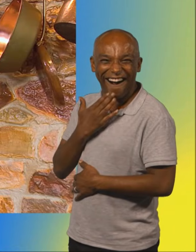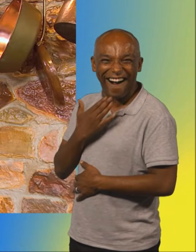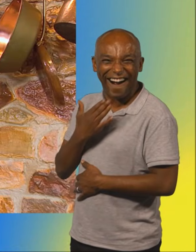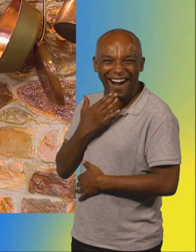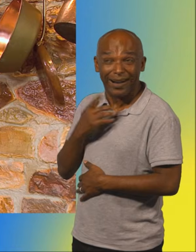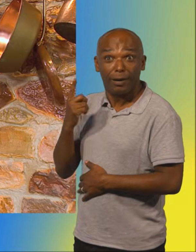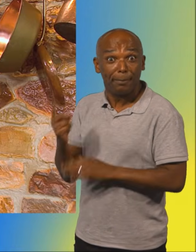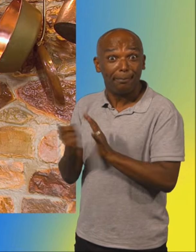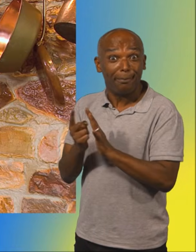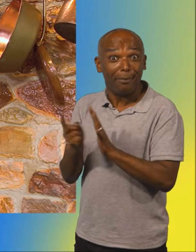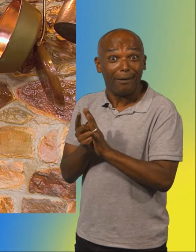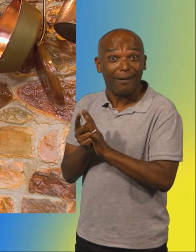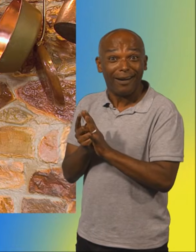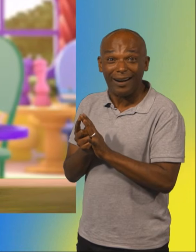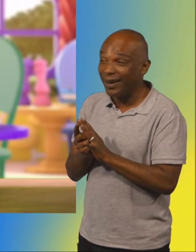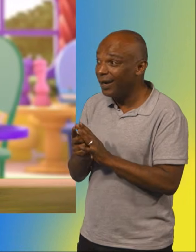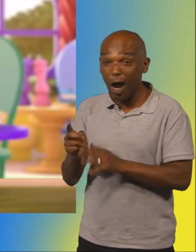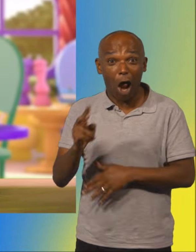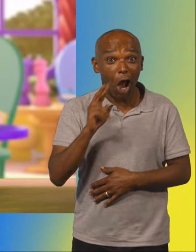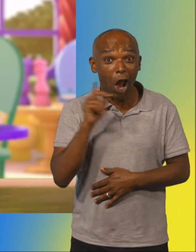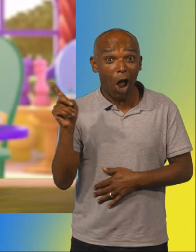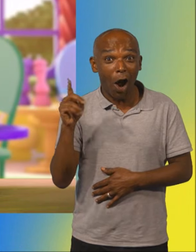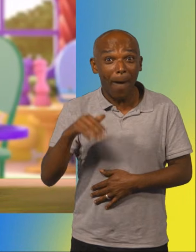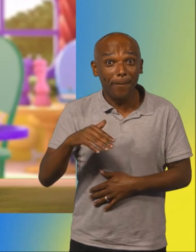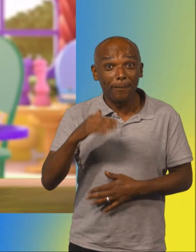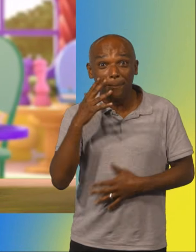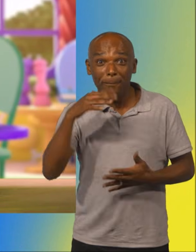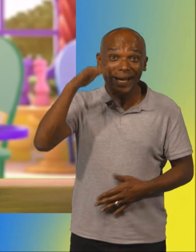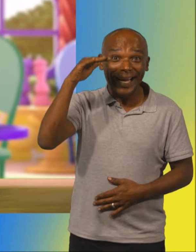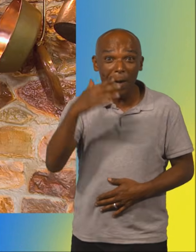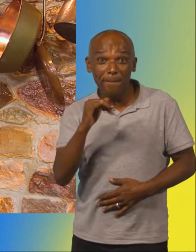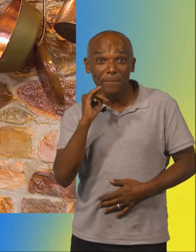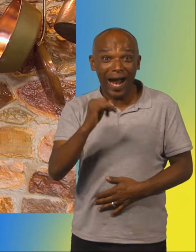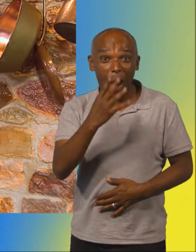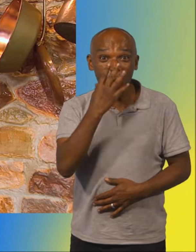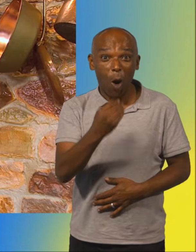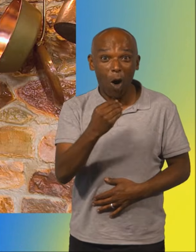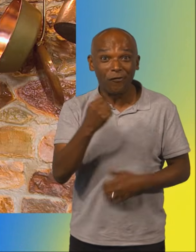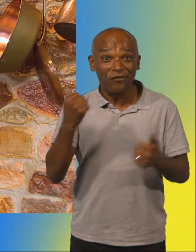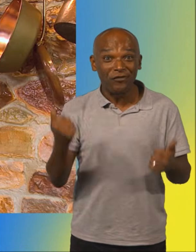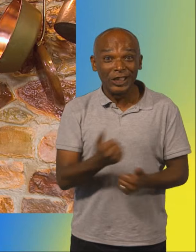Look, the big bad wolf has finished and he scoffed the lot.